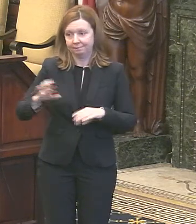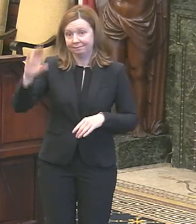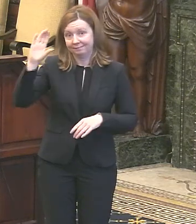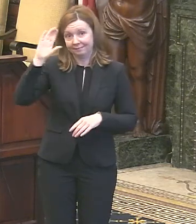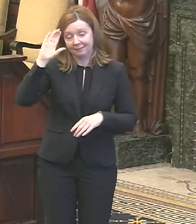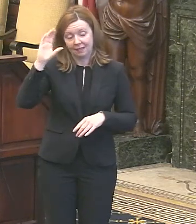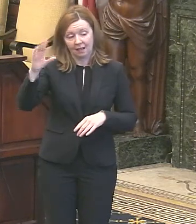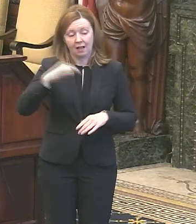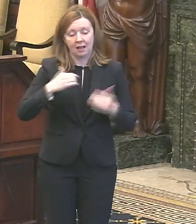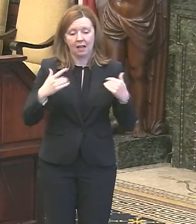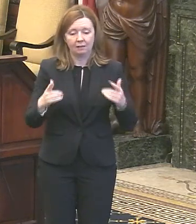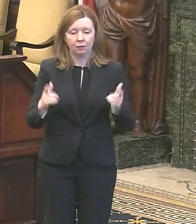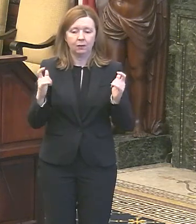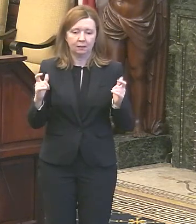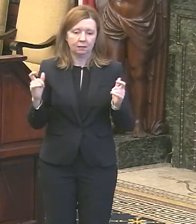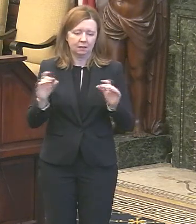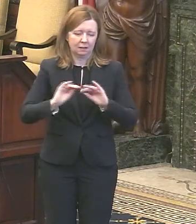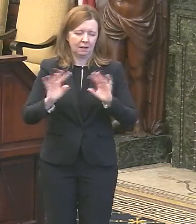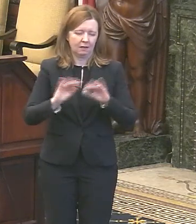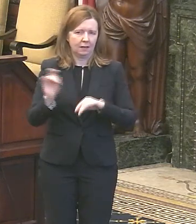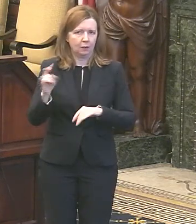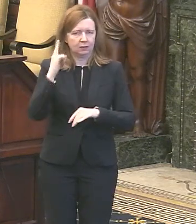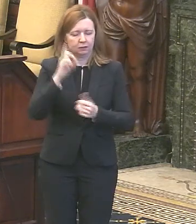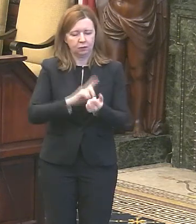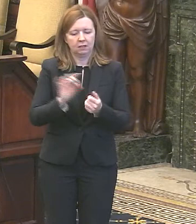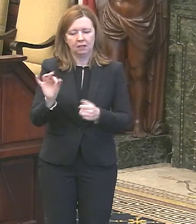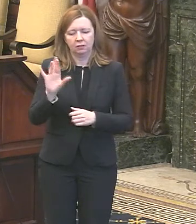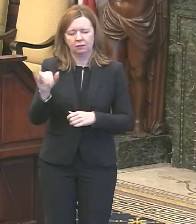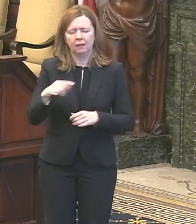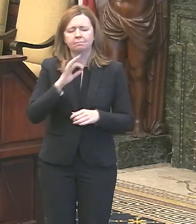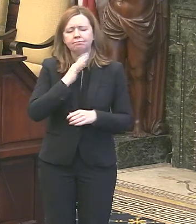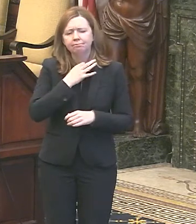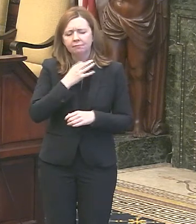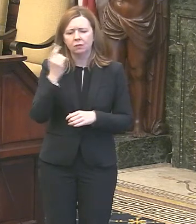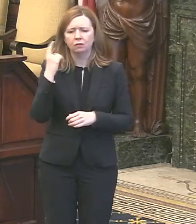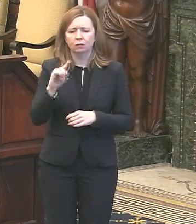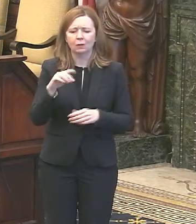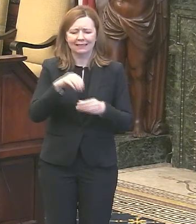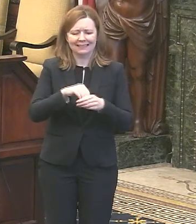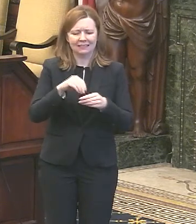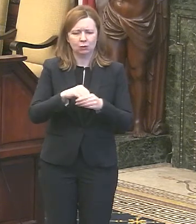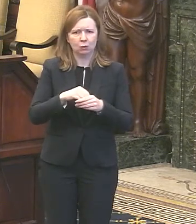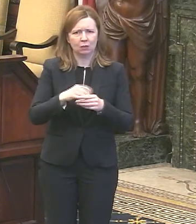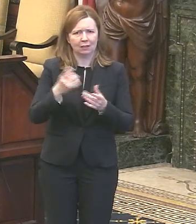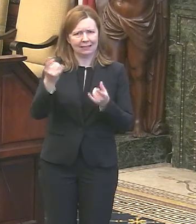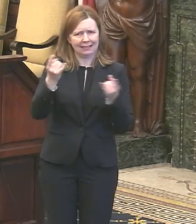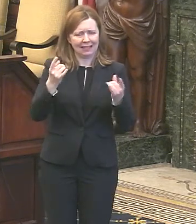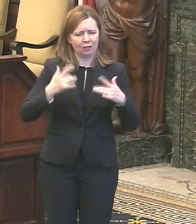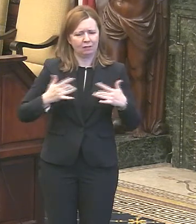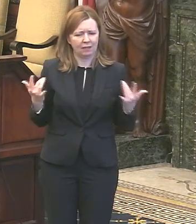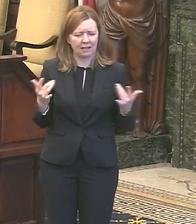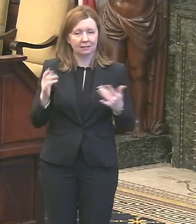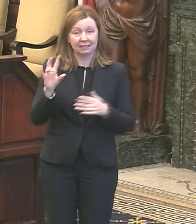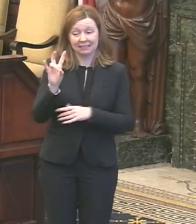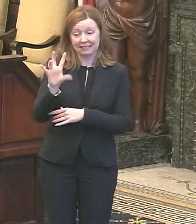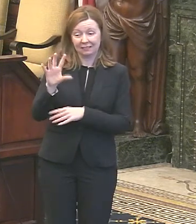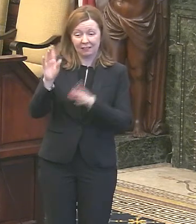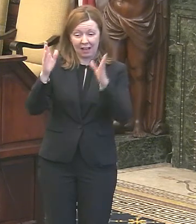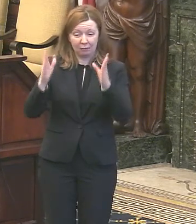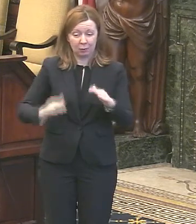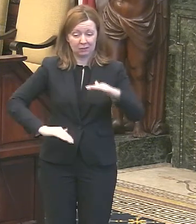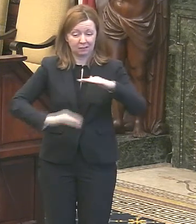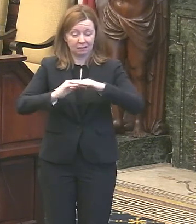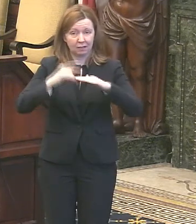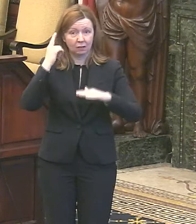Hi, I have a quick clarifying question for Dr. Farley. I was wondering, for indoor catered events, will that 75-person cap be